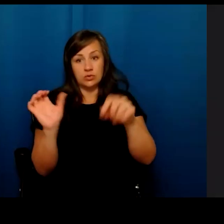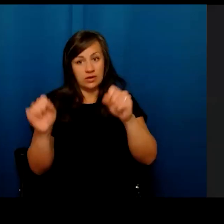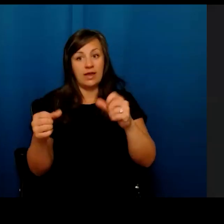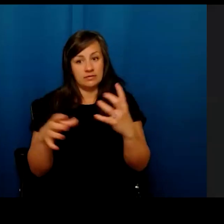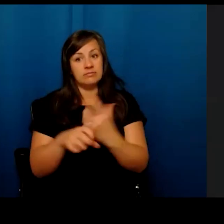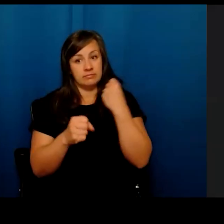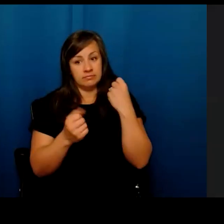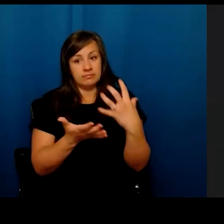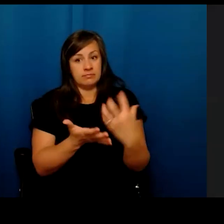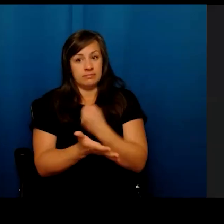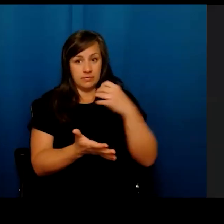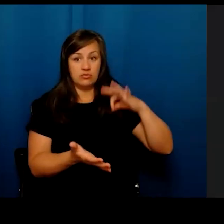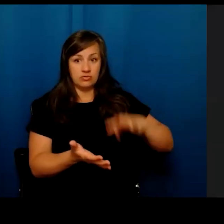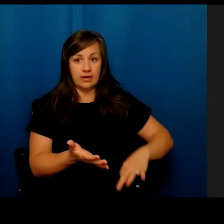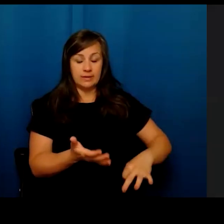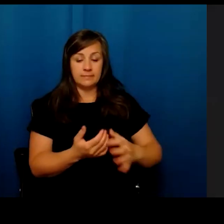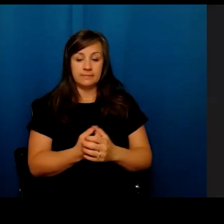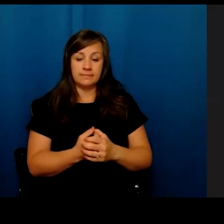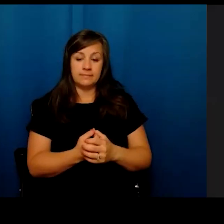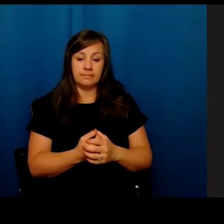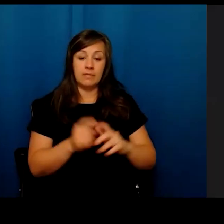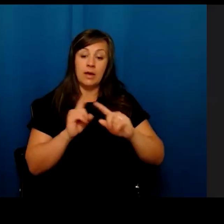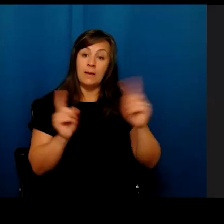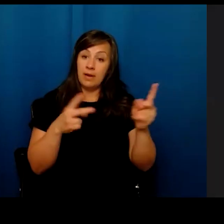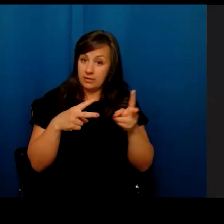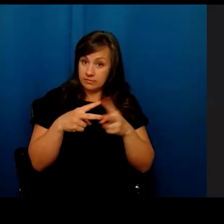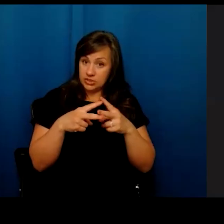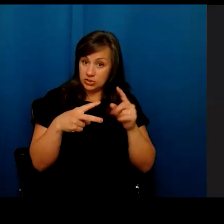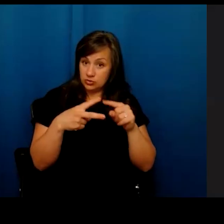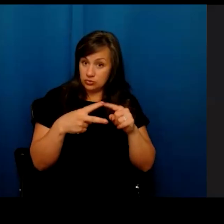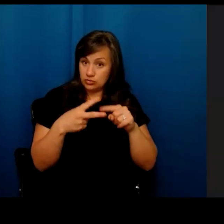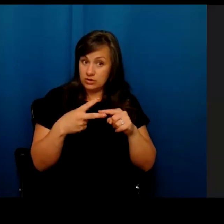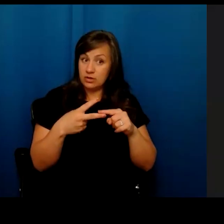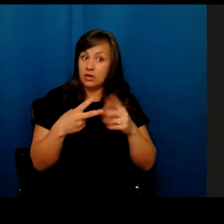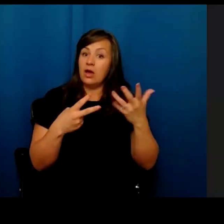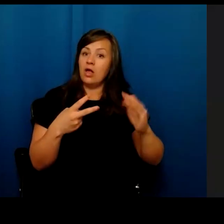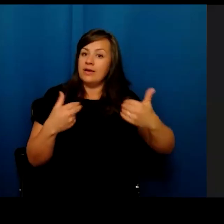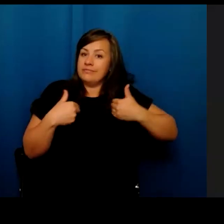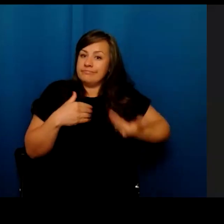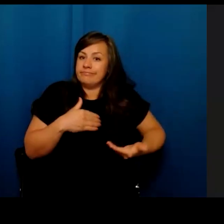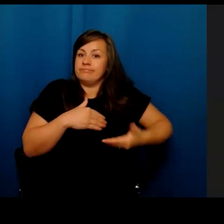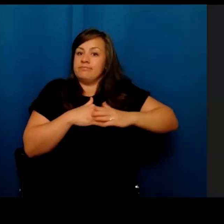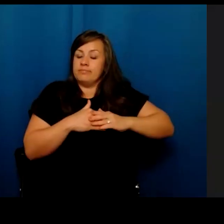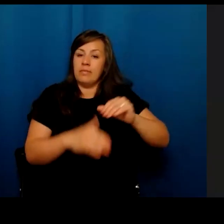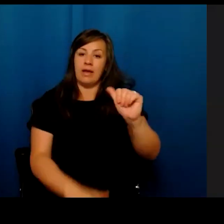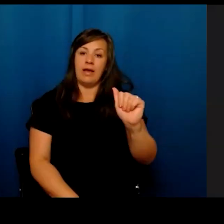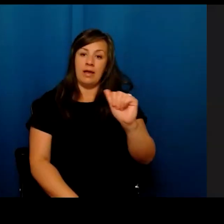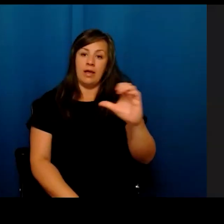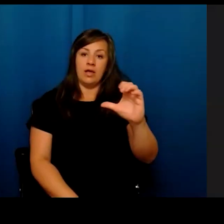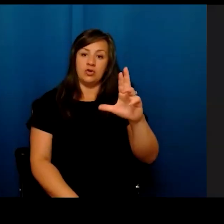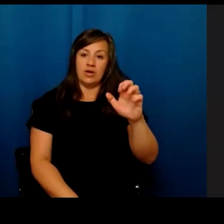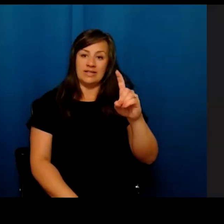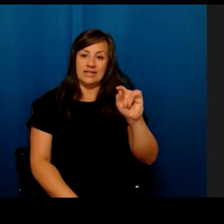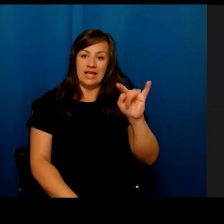with. But both of those degree programs have added accreditation